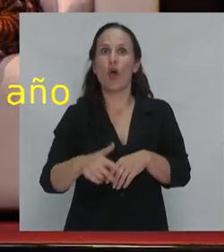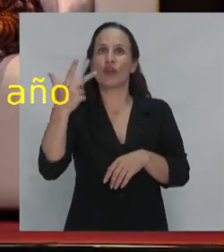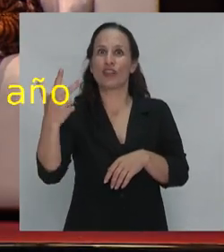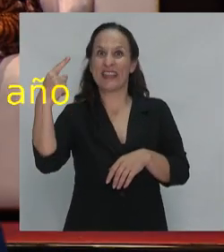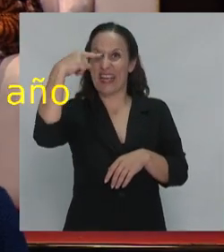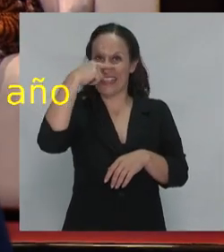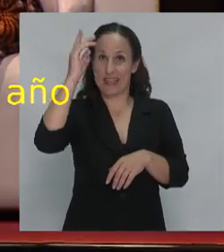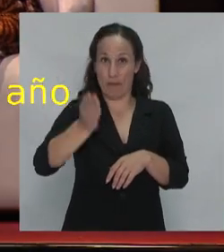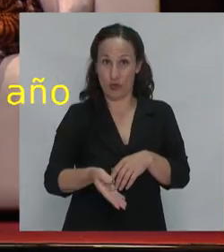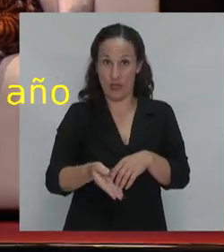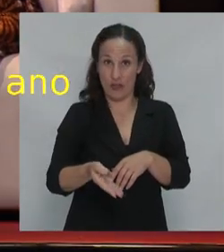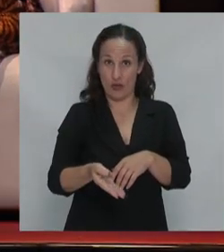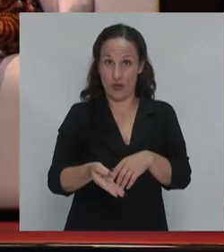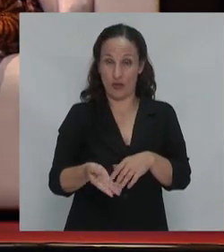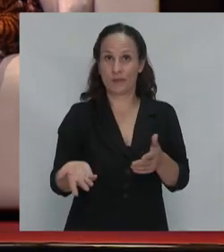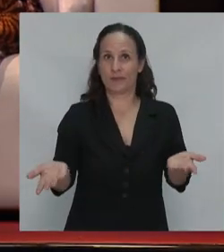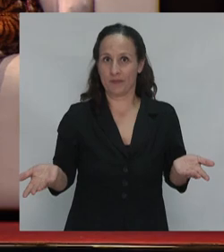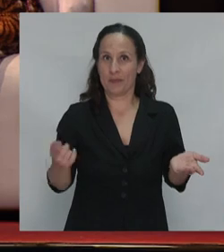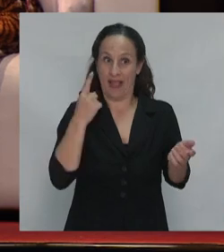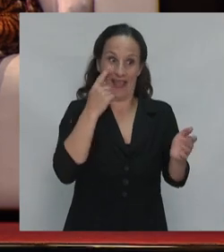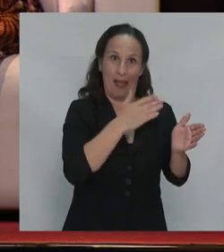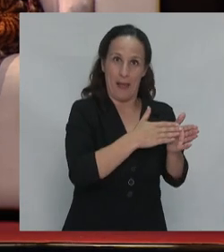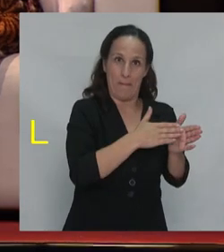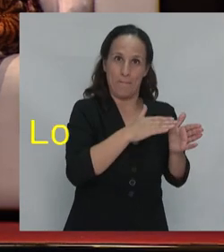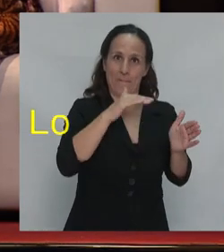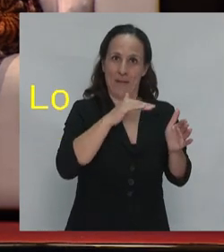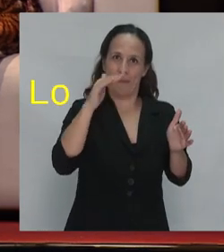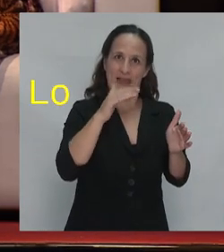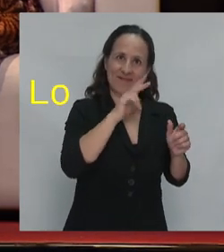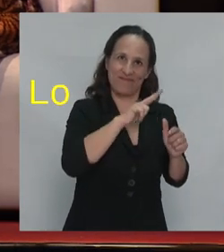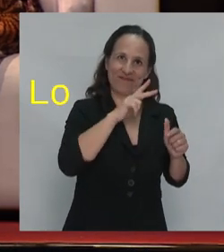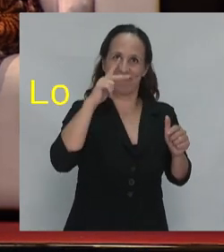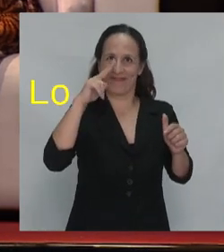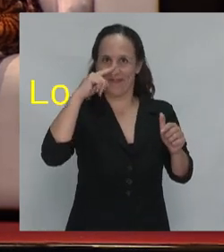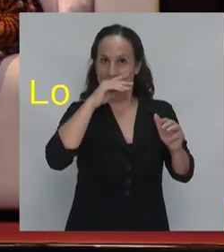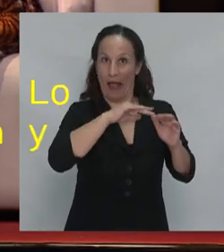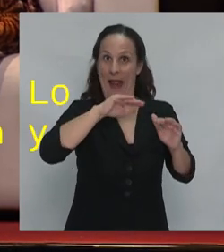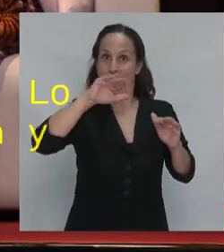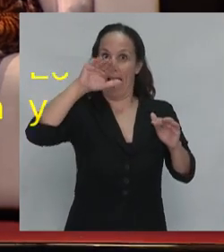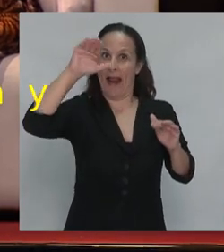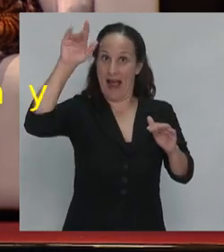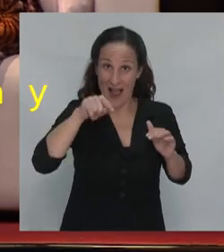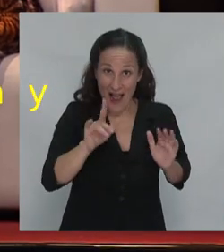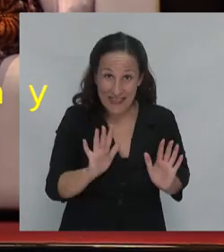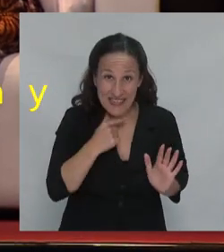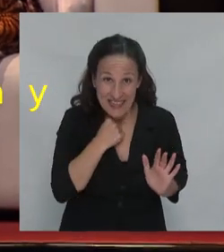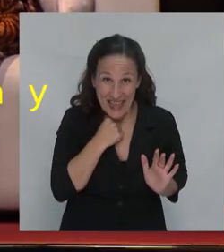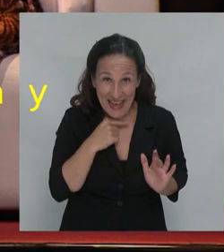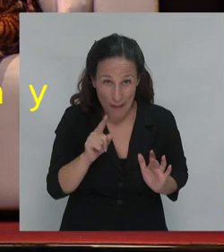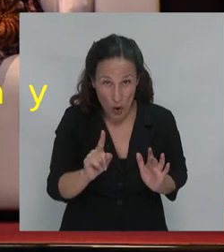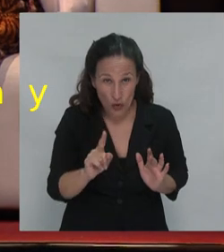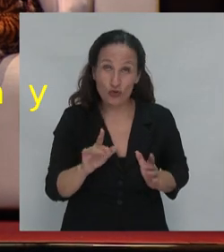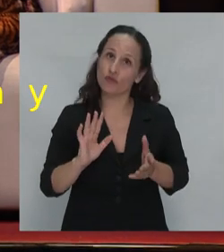which shows you the trend. This is not the trend of no one left behind. This is the trend of a